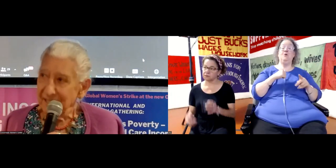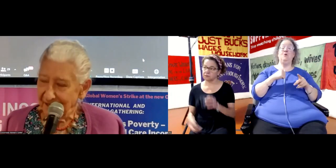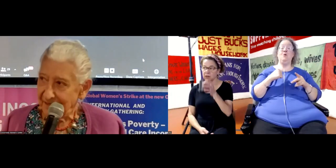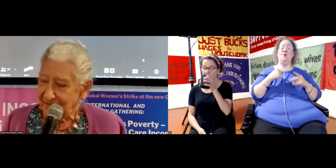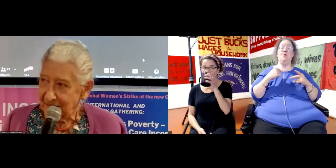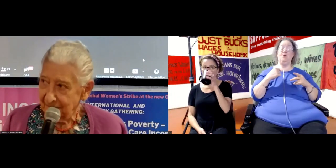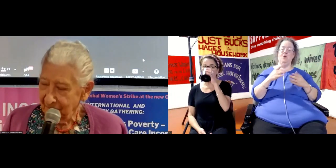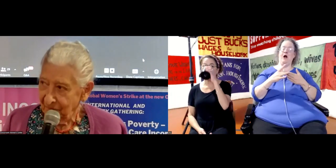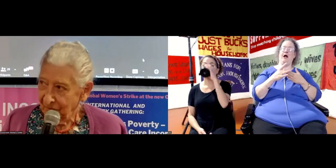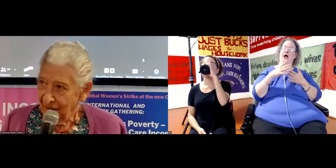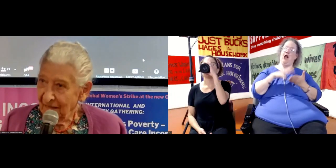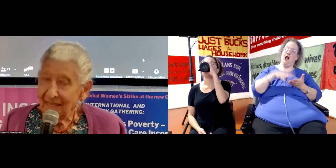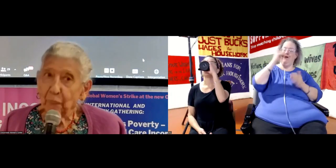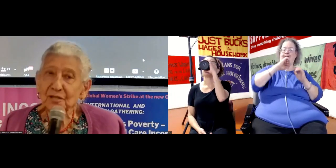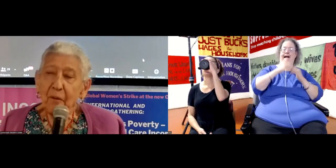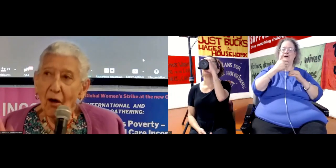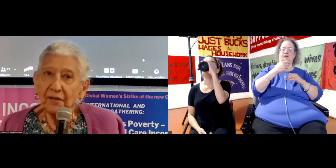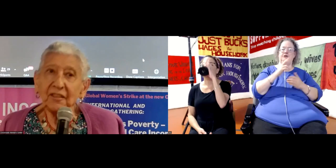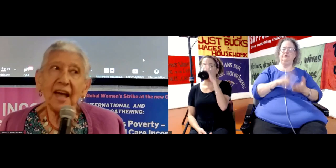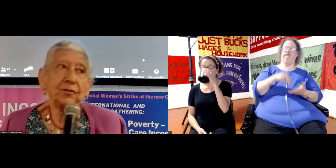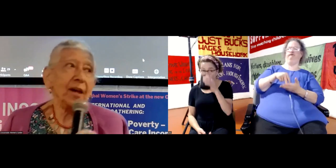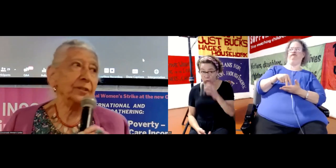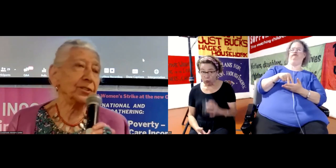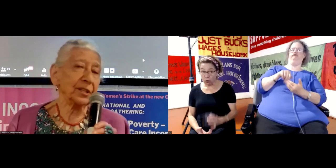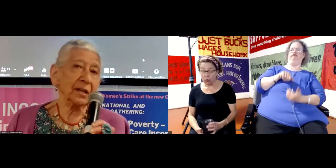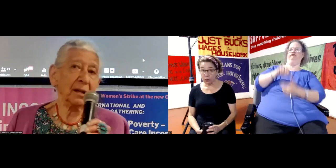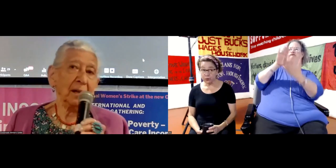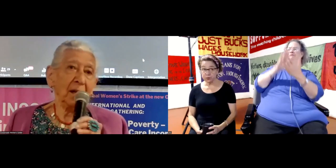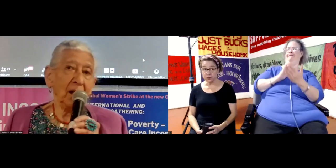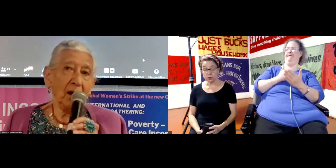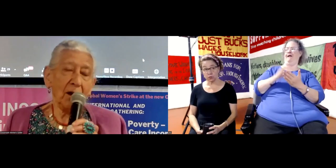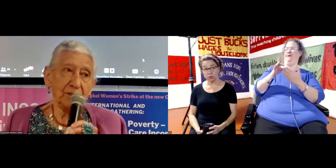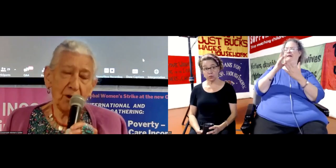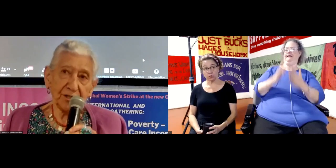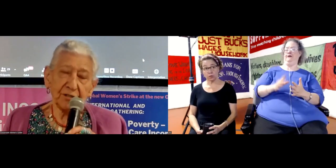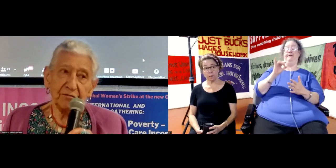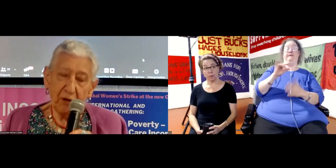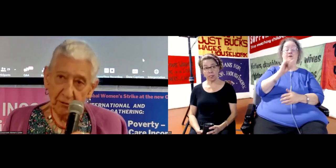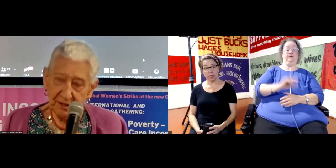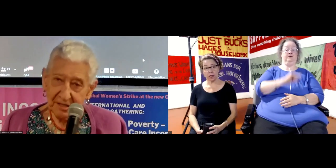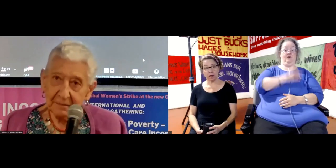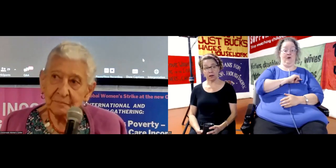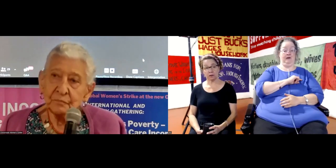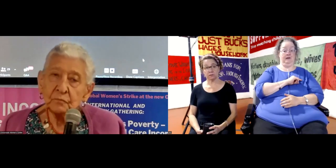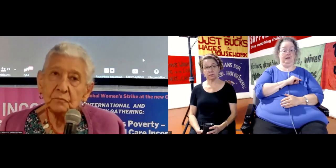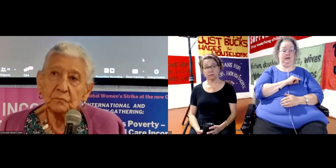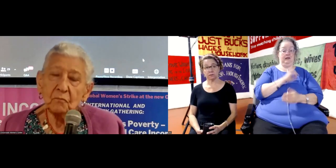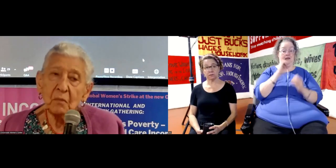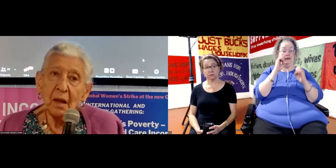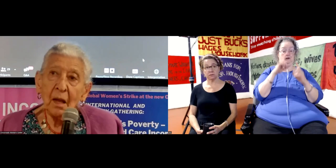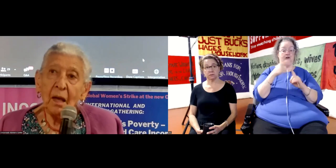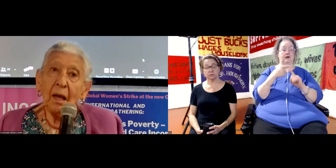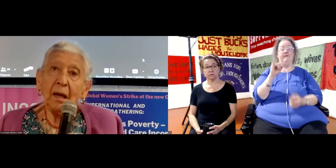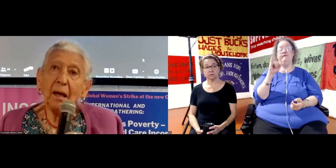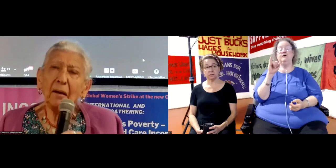our leaders. That was part of the education of Johnson Forrest.